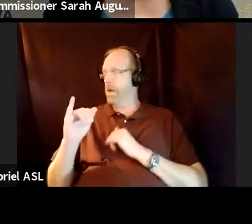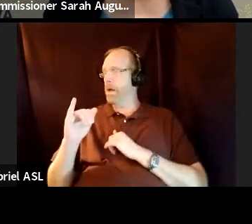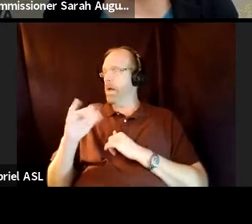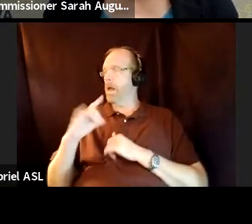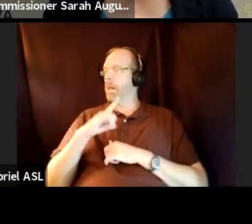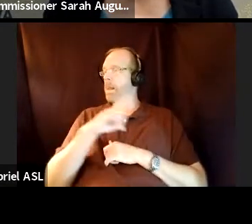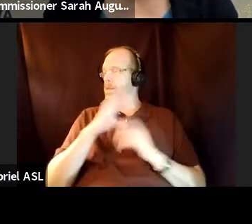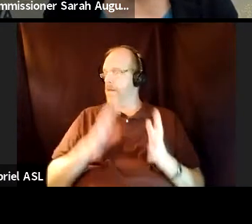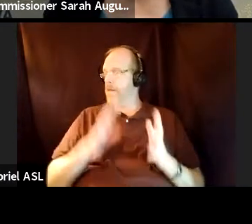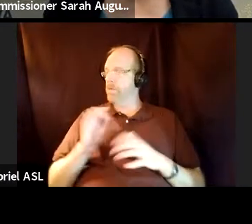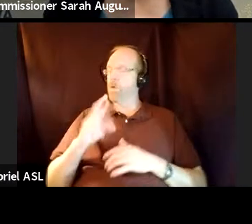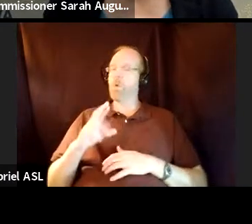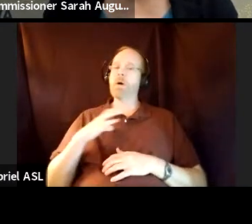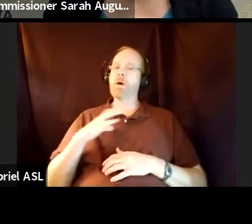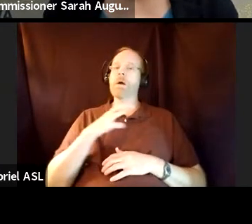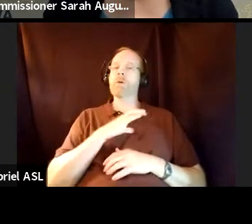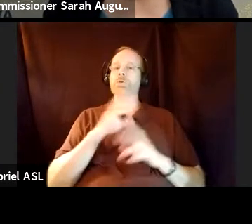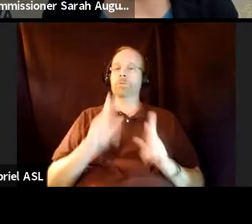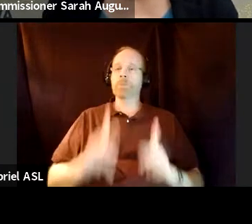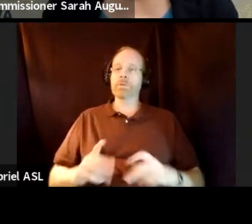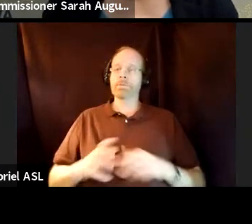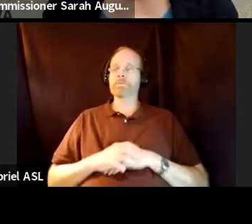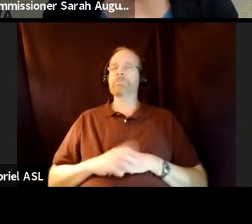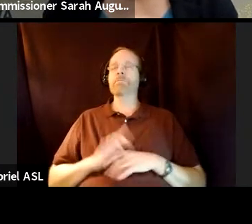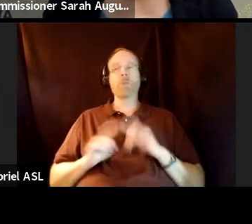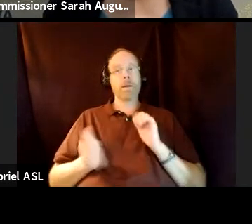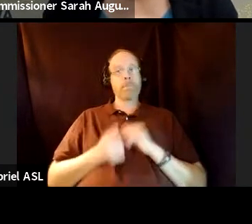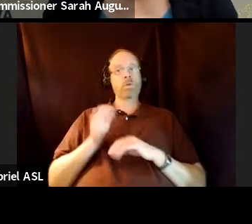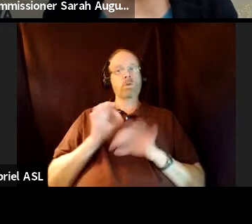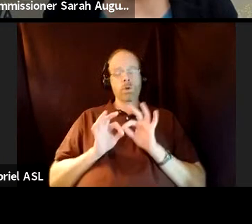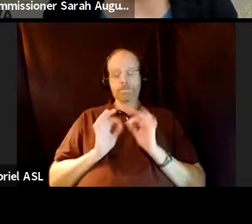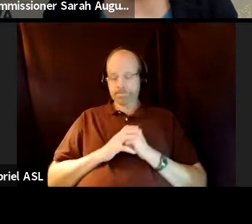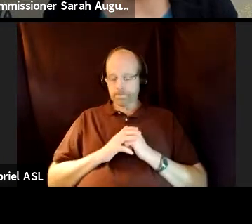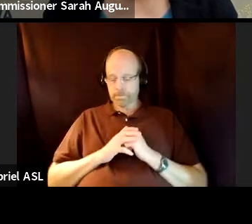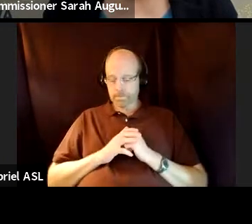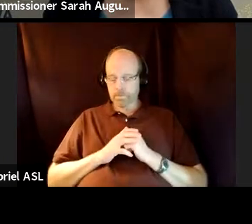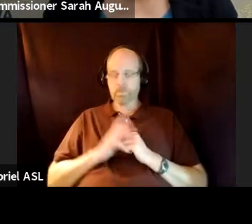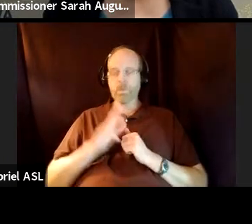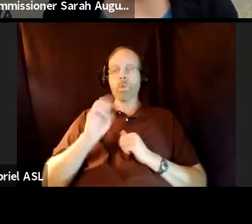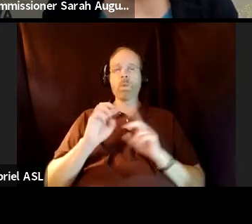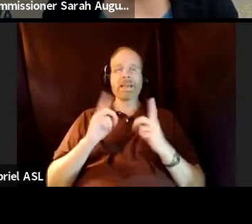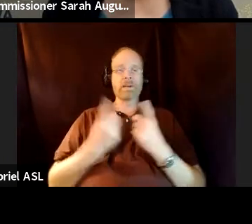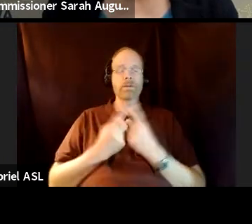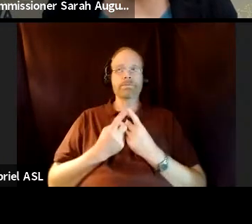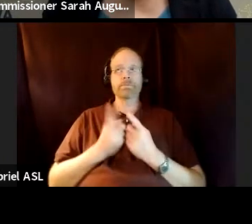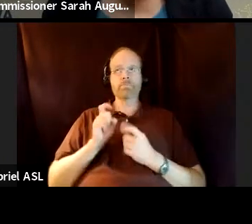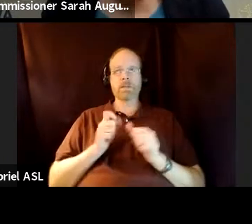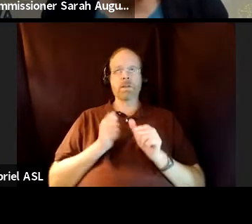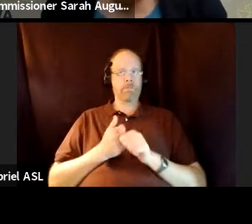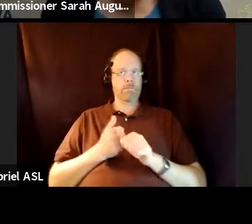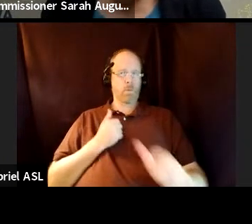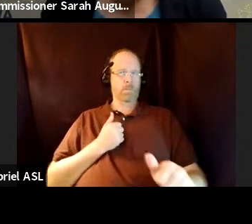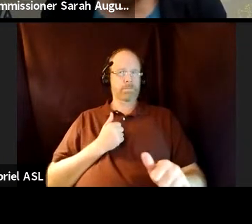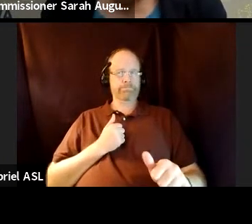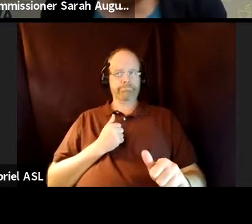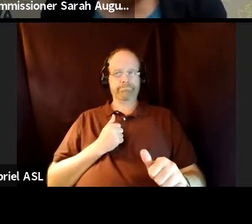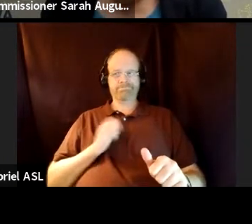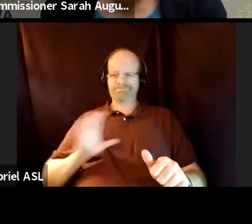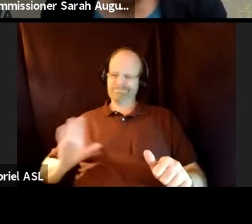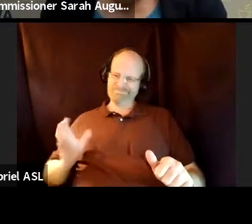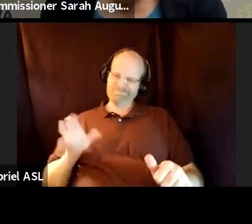or congressperson. But most importantly, redistricting must avoid packing and